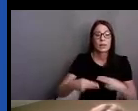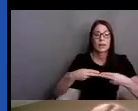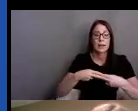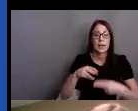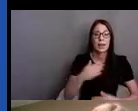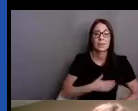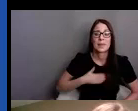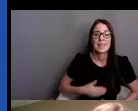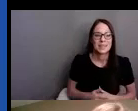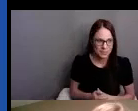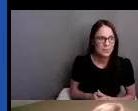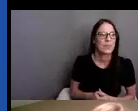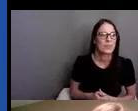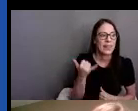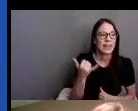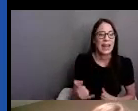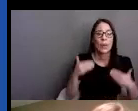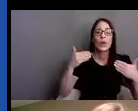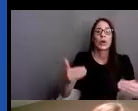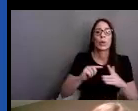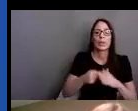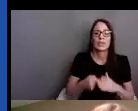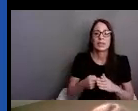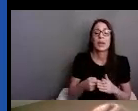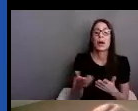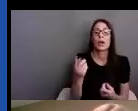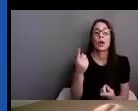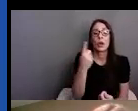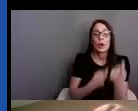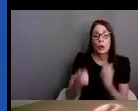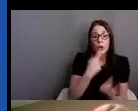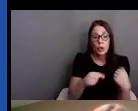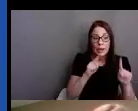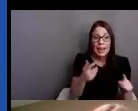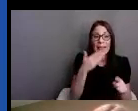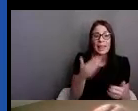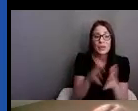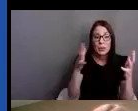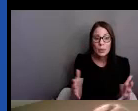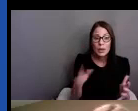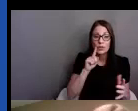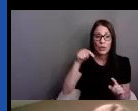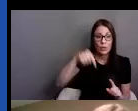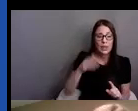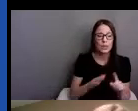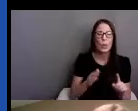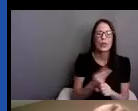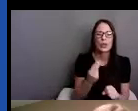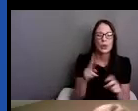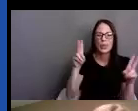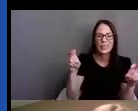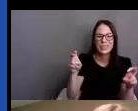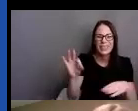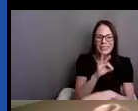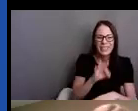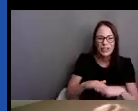All right, and with that, we're going to go ahead and start our media Q&A. Thank you all so much. So for this, we'll use the raise hand function. I'll